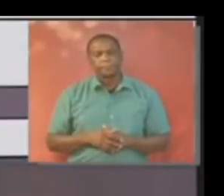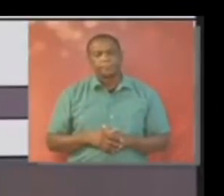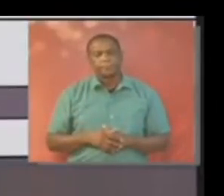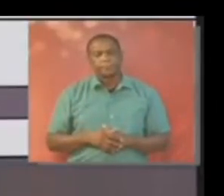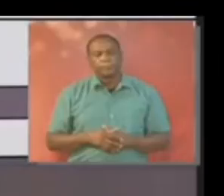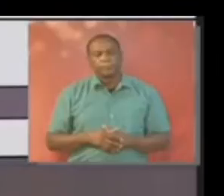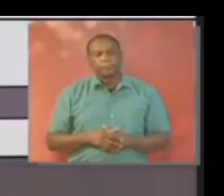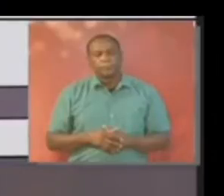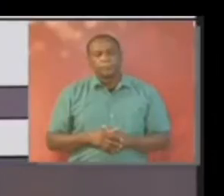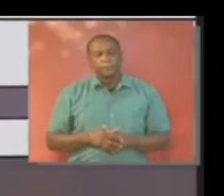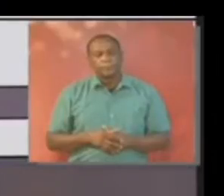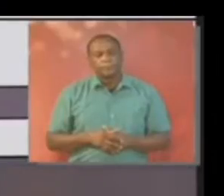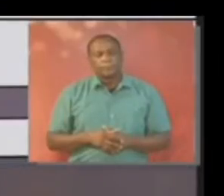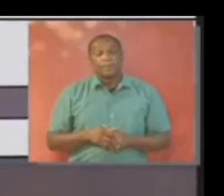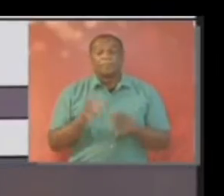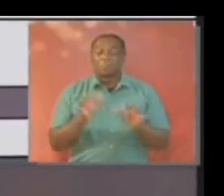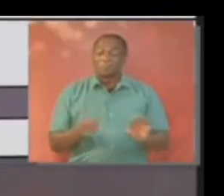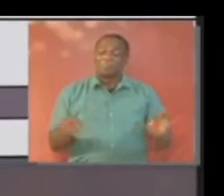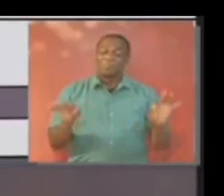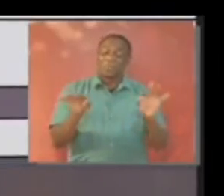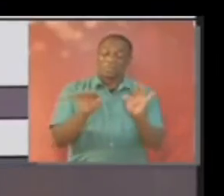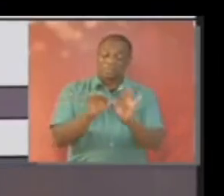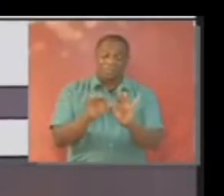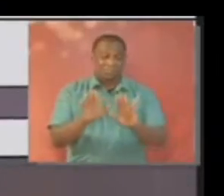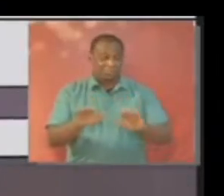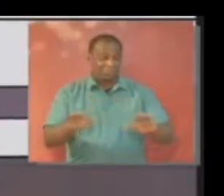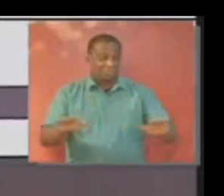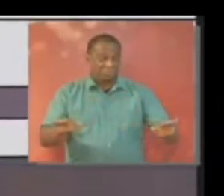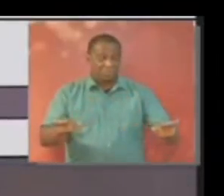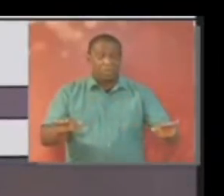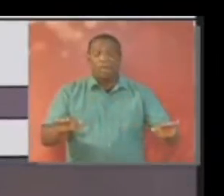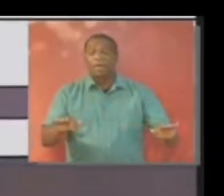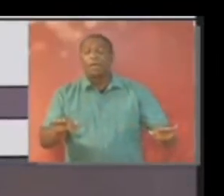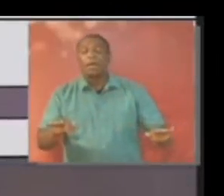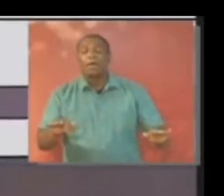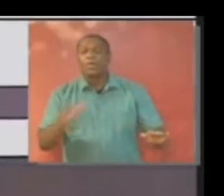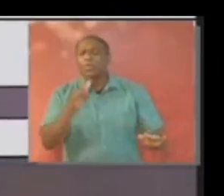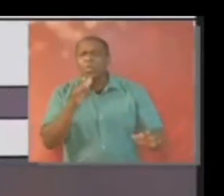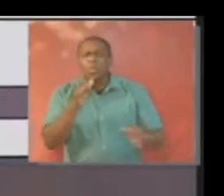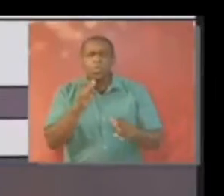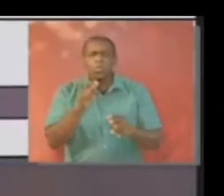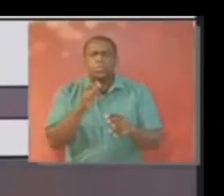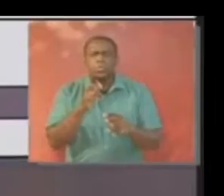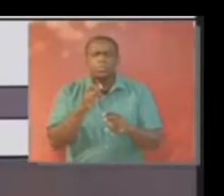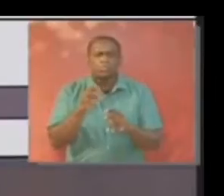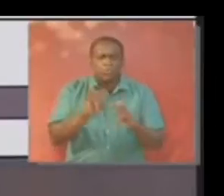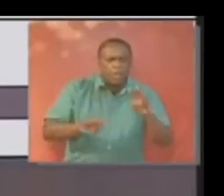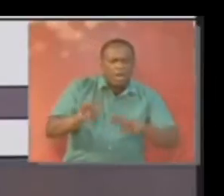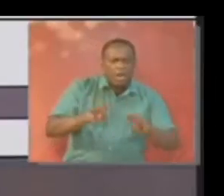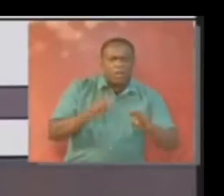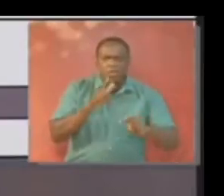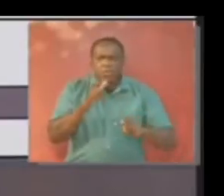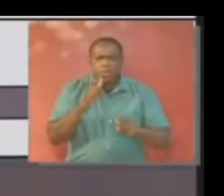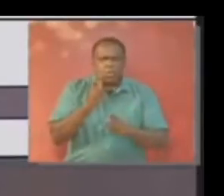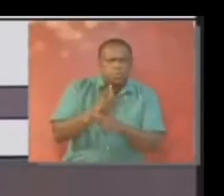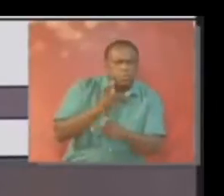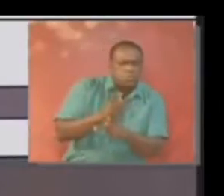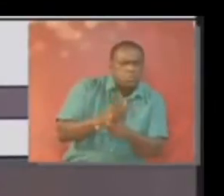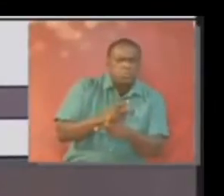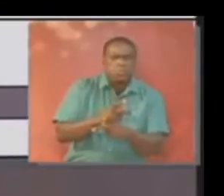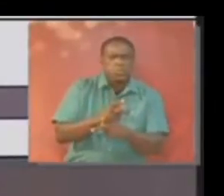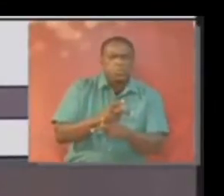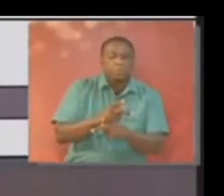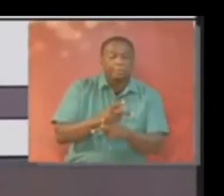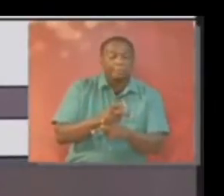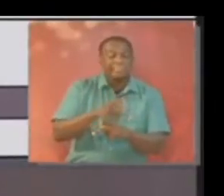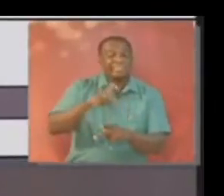being unsupervised, we need to carefully consider who is the best person to provide childcare, since our children